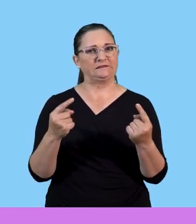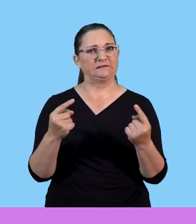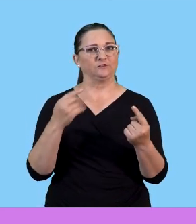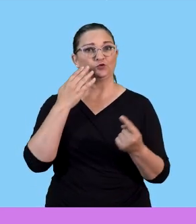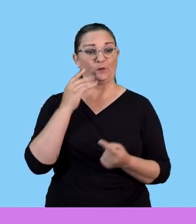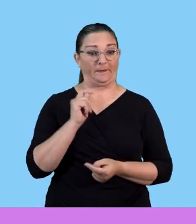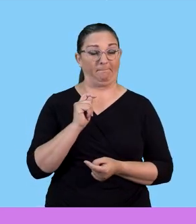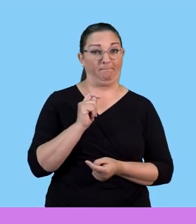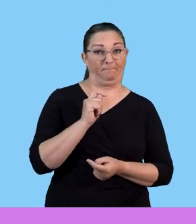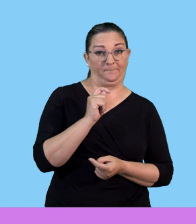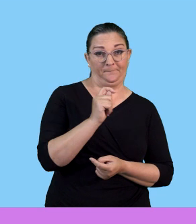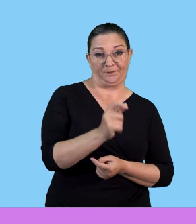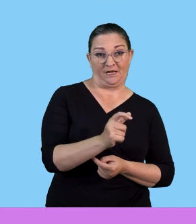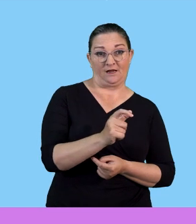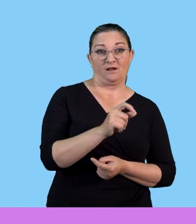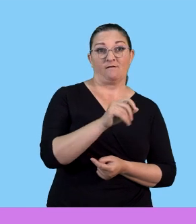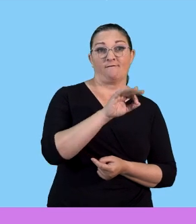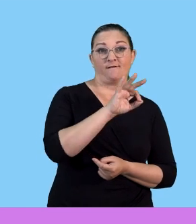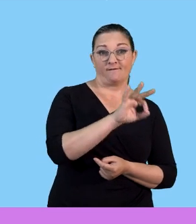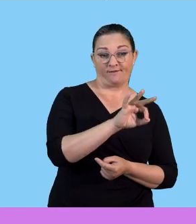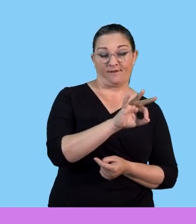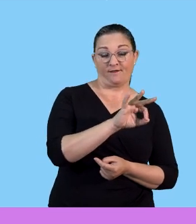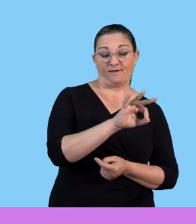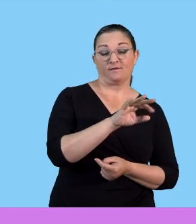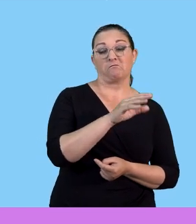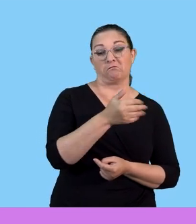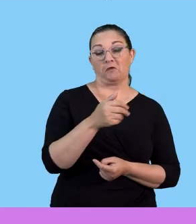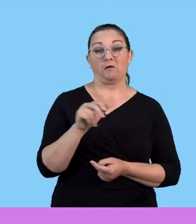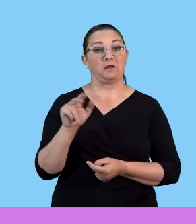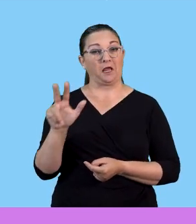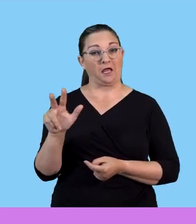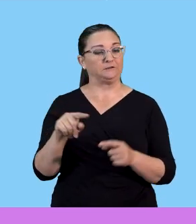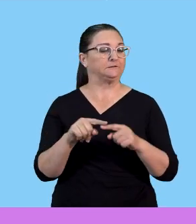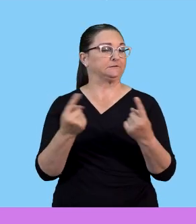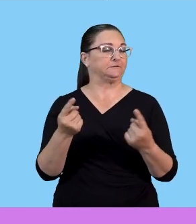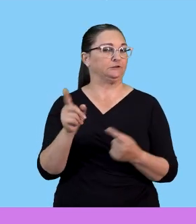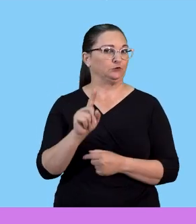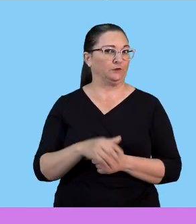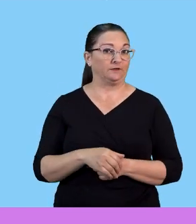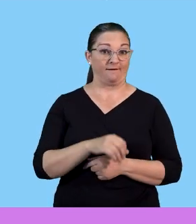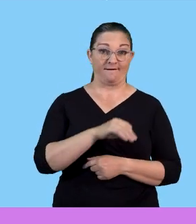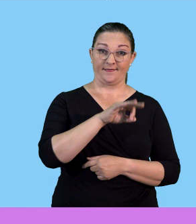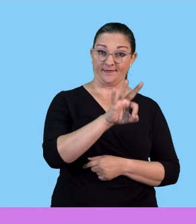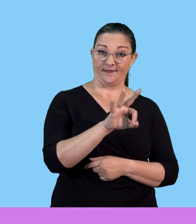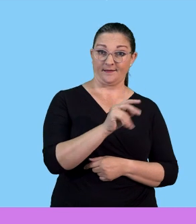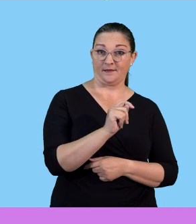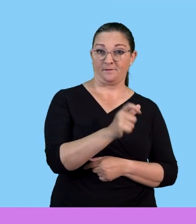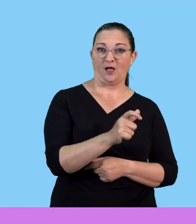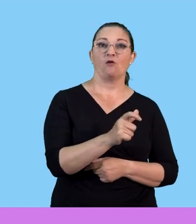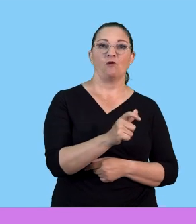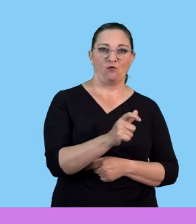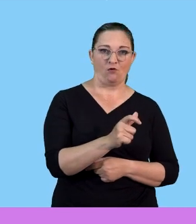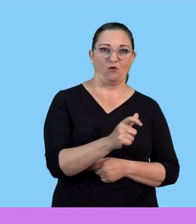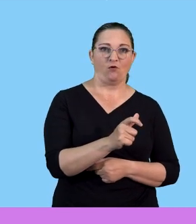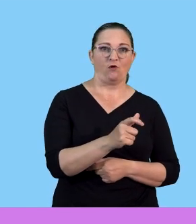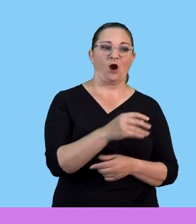What is the difference in payment methods used on the 3rd and on the 8th? So, on the